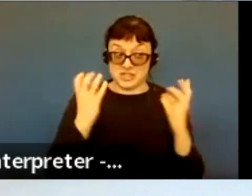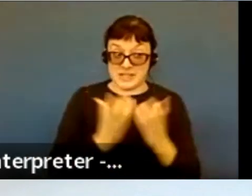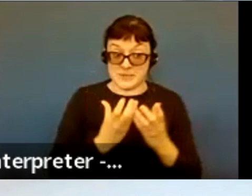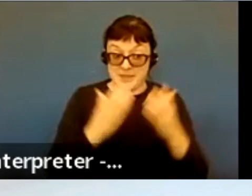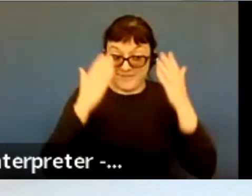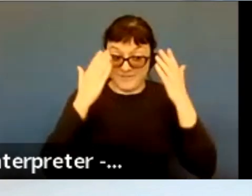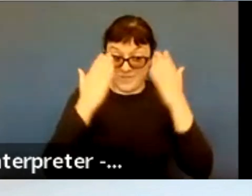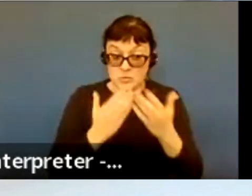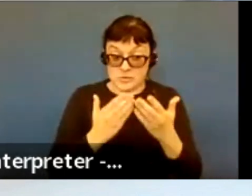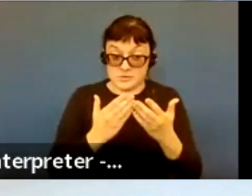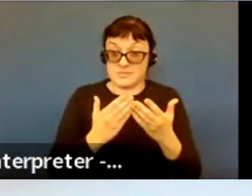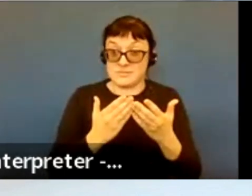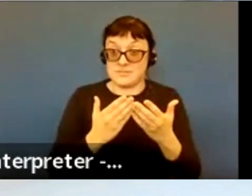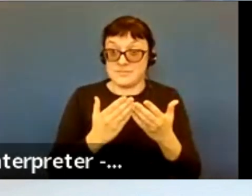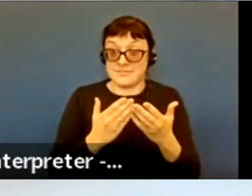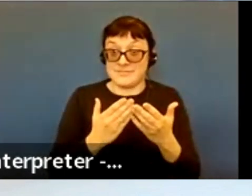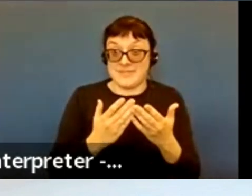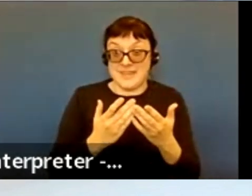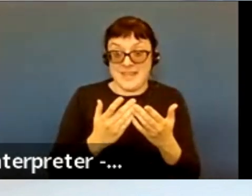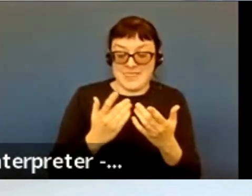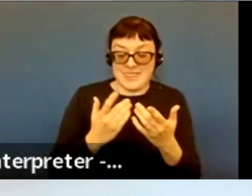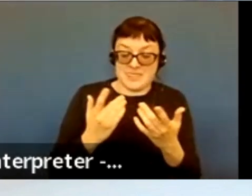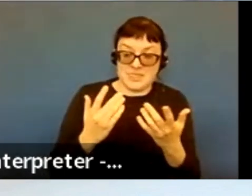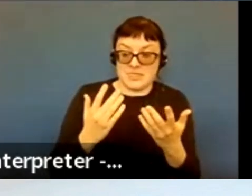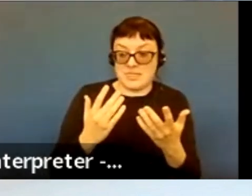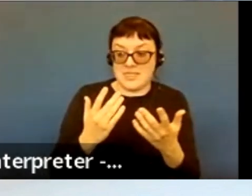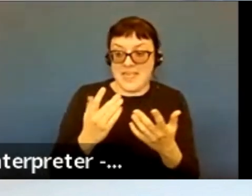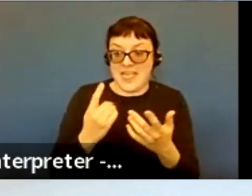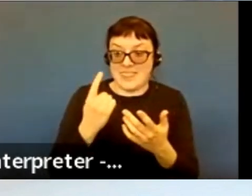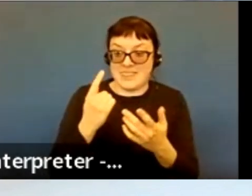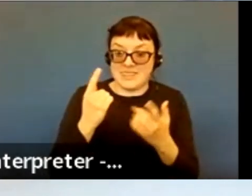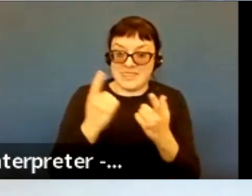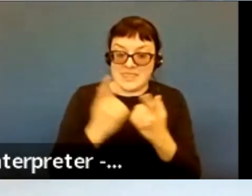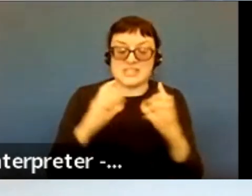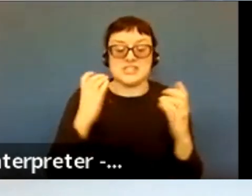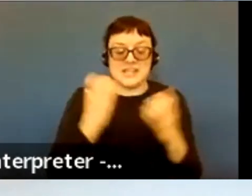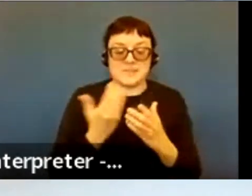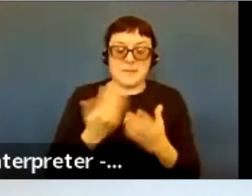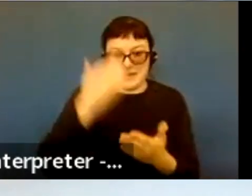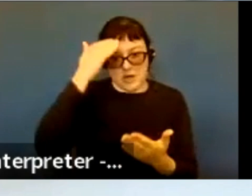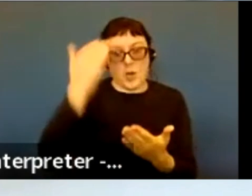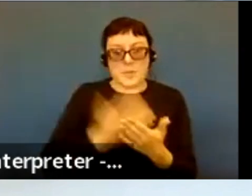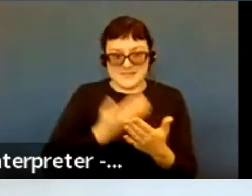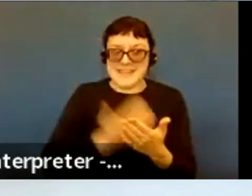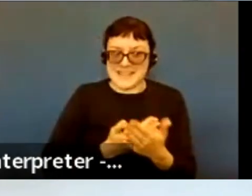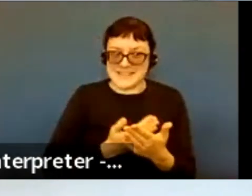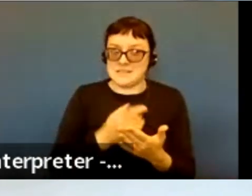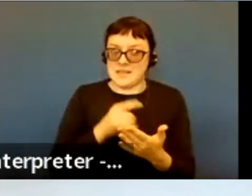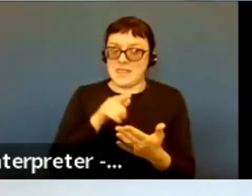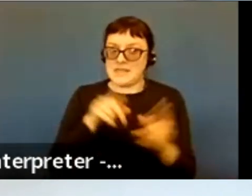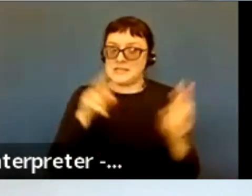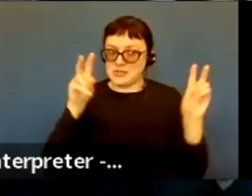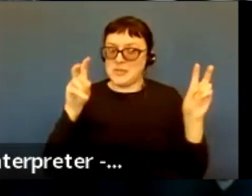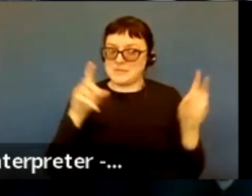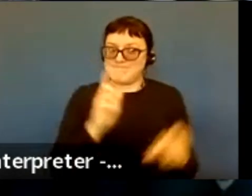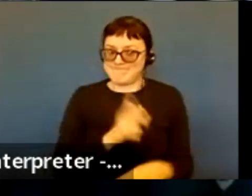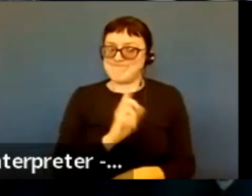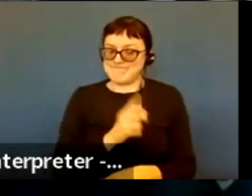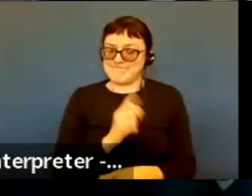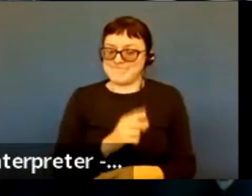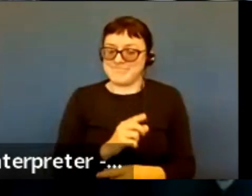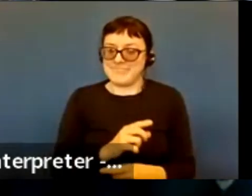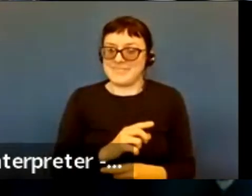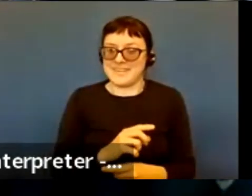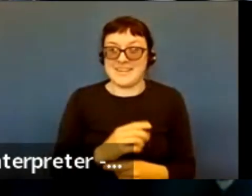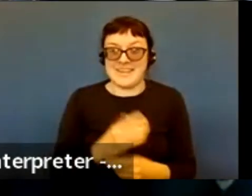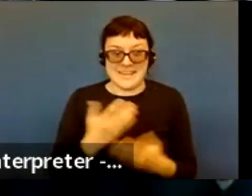focusing on, of the obsessions, or they're focusing on, is very, very, very hard to dodge. And increasingly,